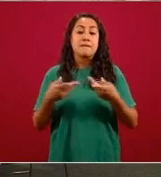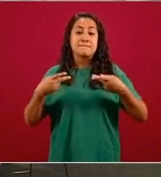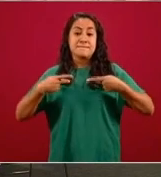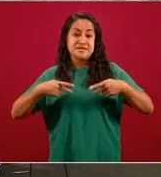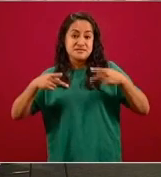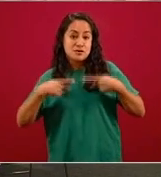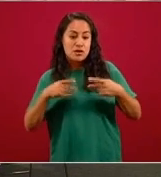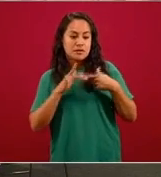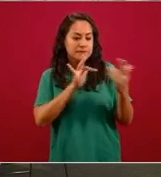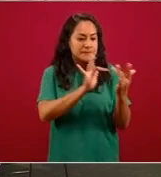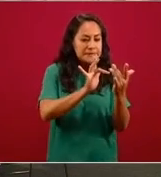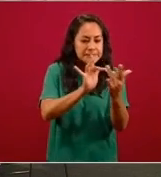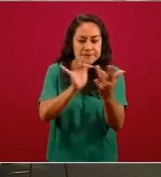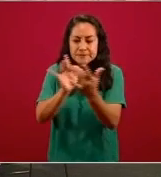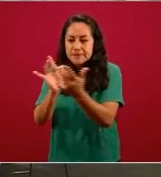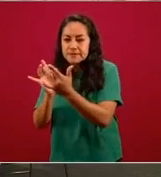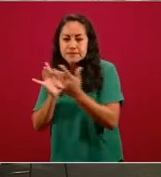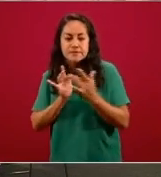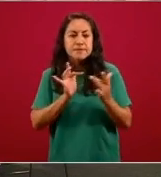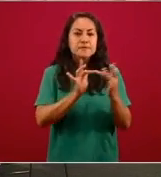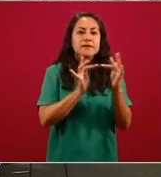is the